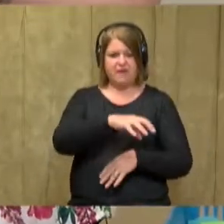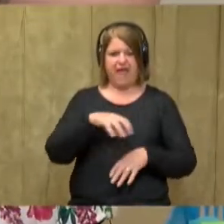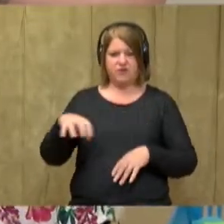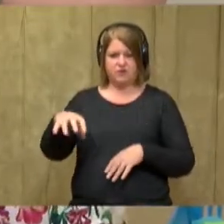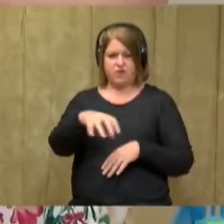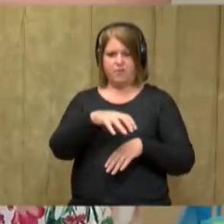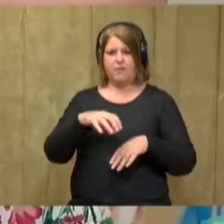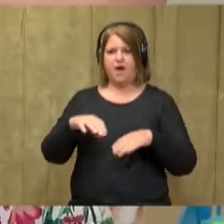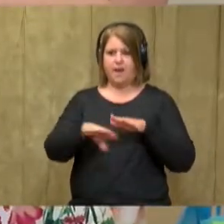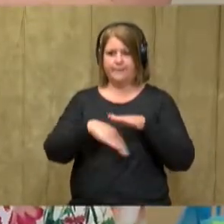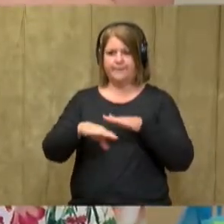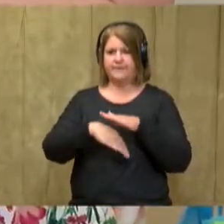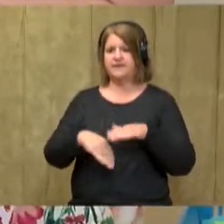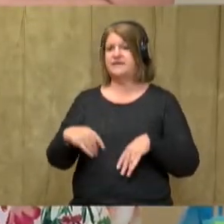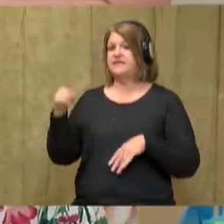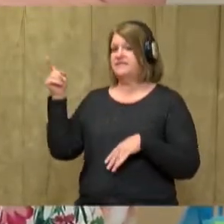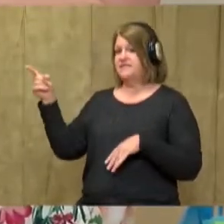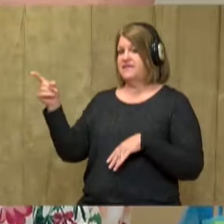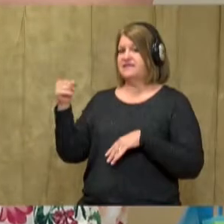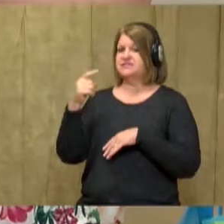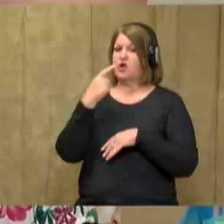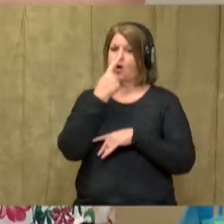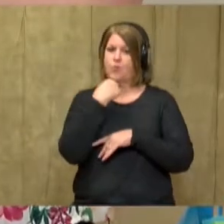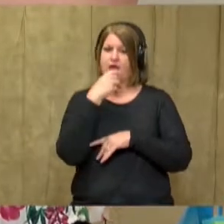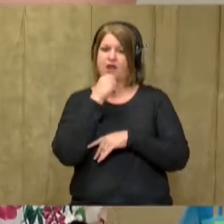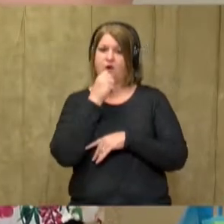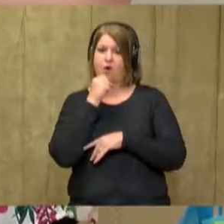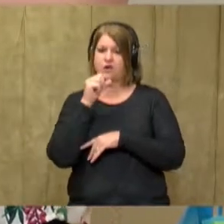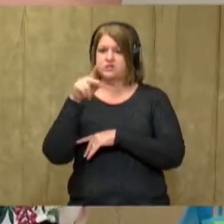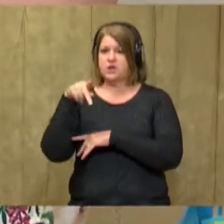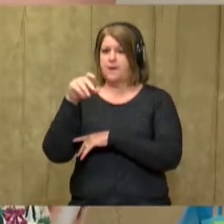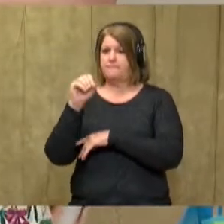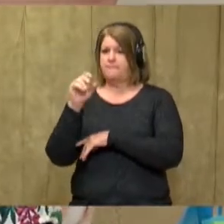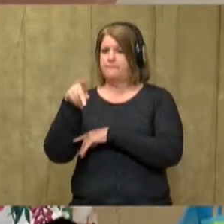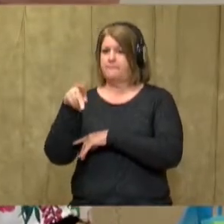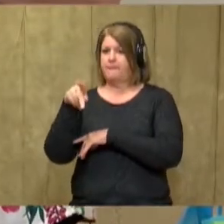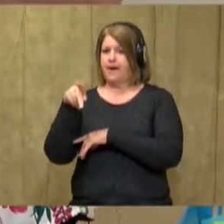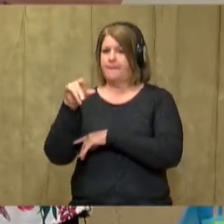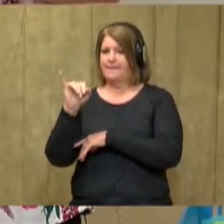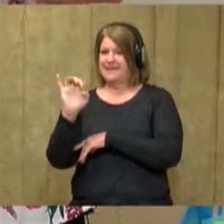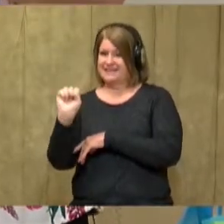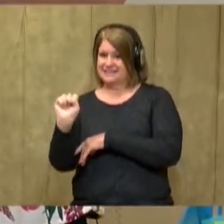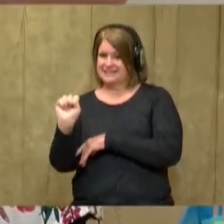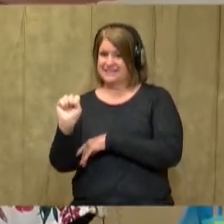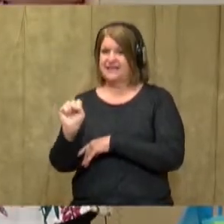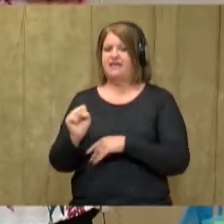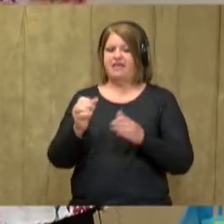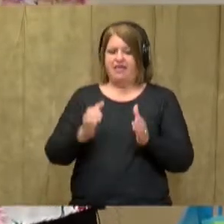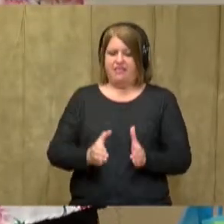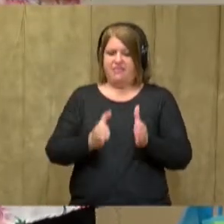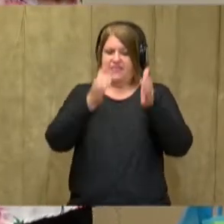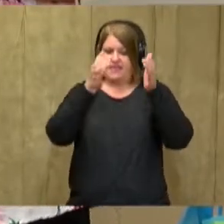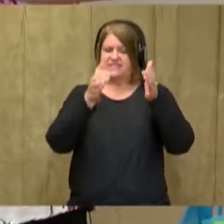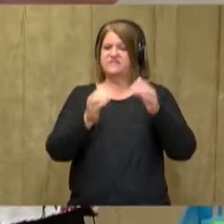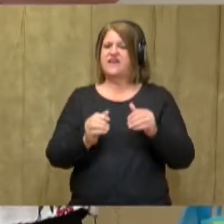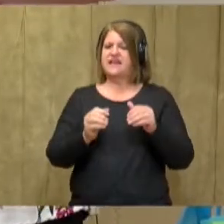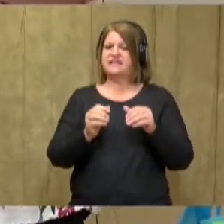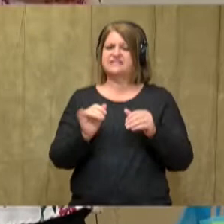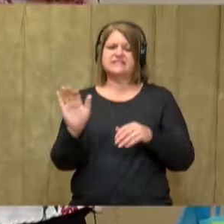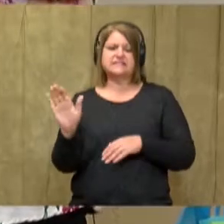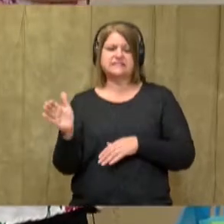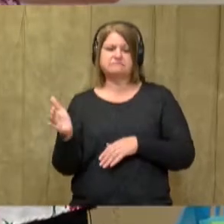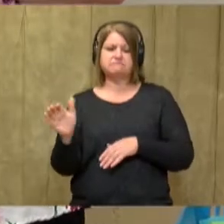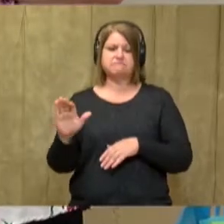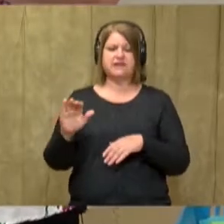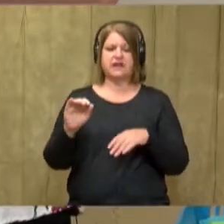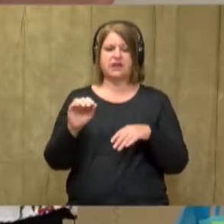orange poppies. And I noticed that the vase shape is very rectangular. So this is a very simple vase. If you want to cut